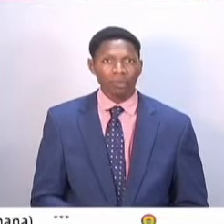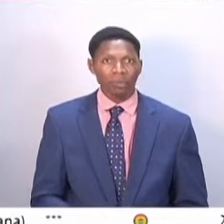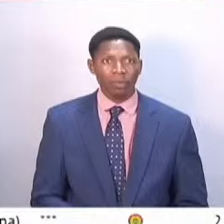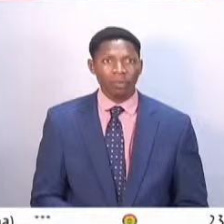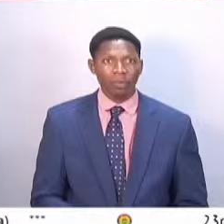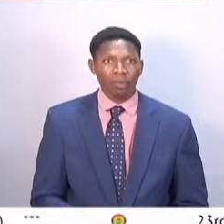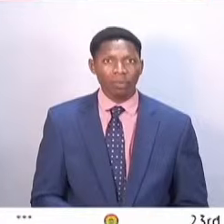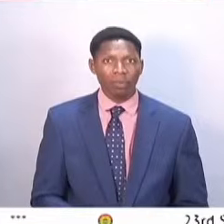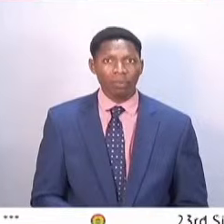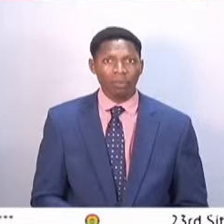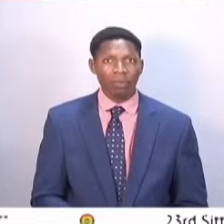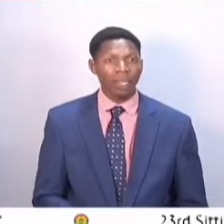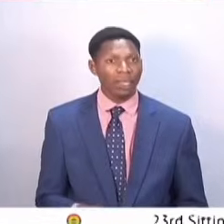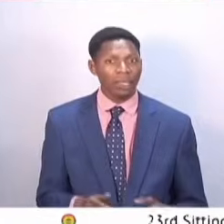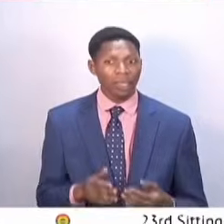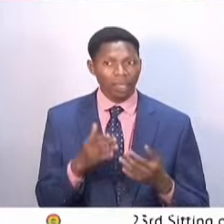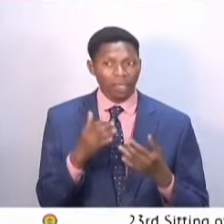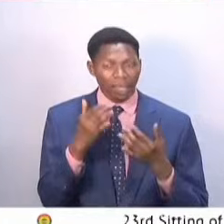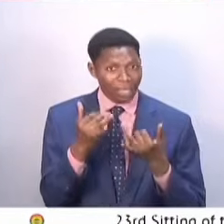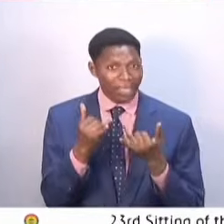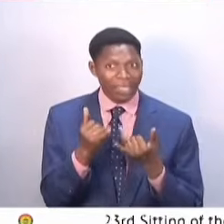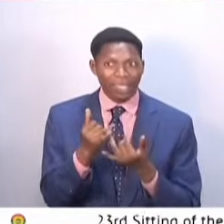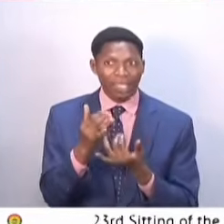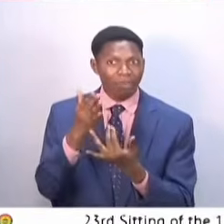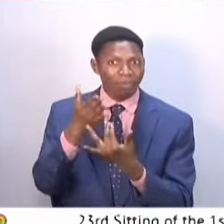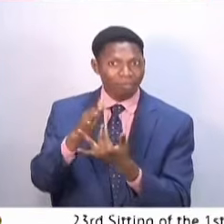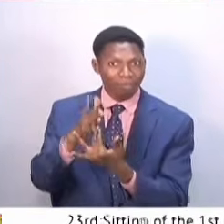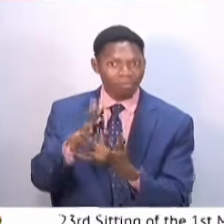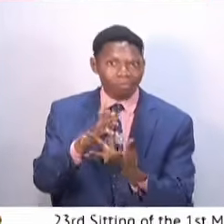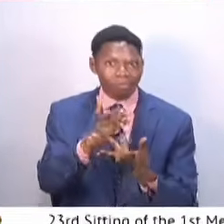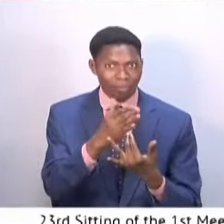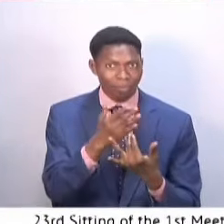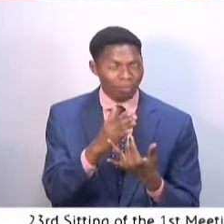even comes the what we call the distribution.